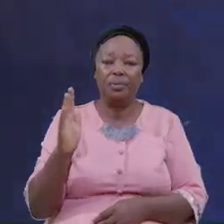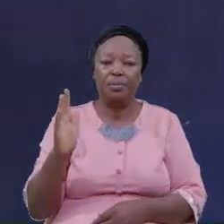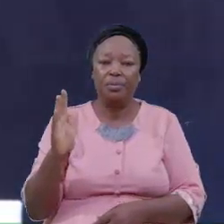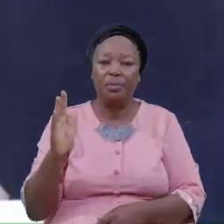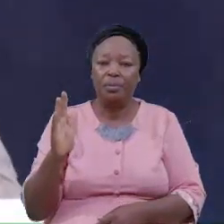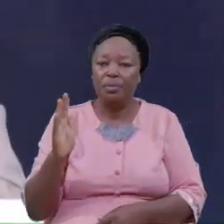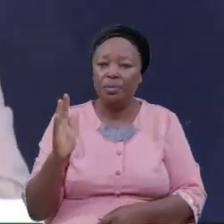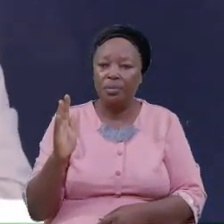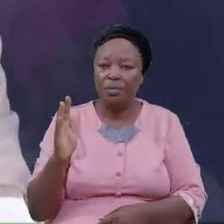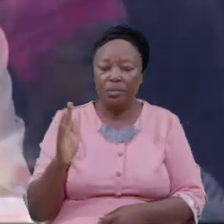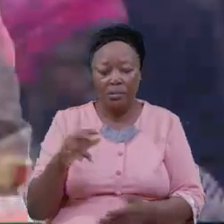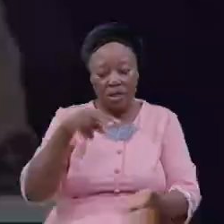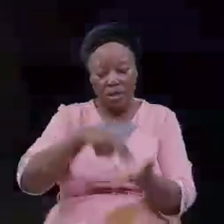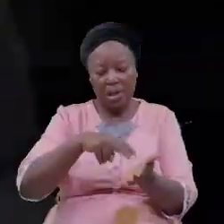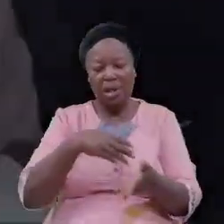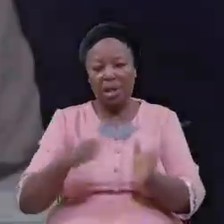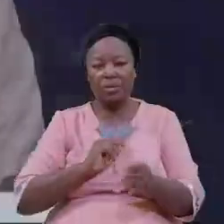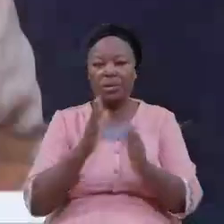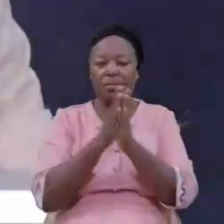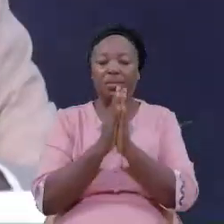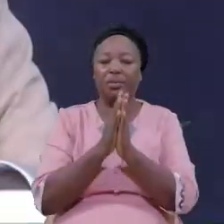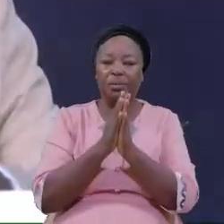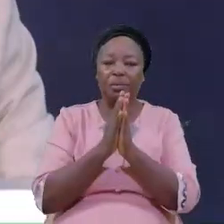Let's rise up now and talk to the Lord in prayer.